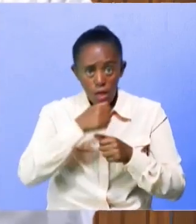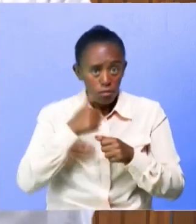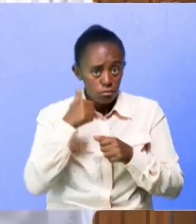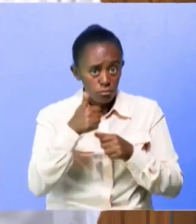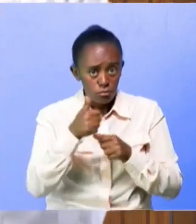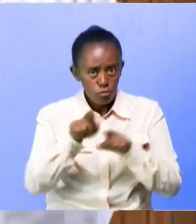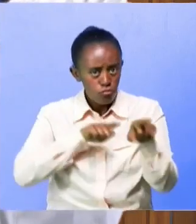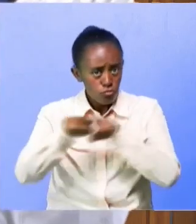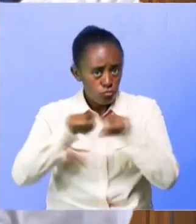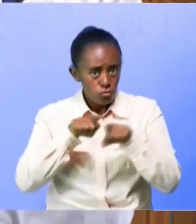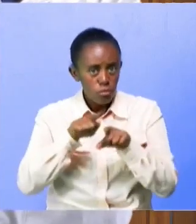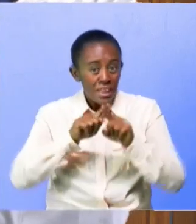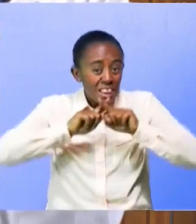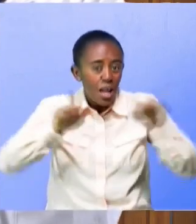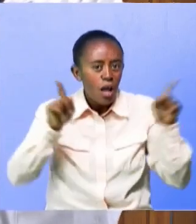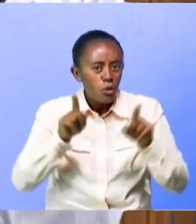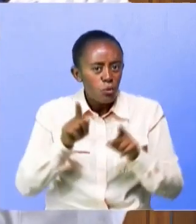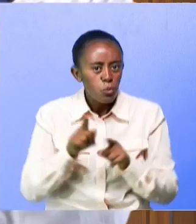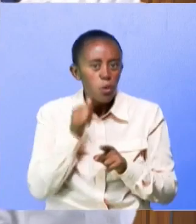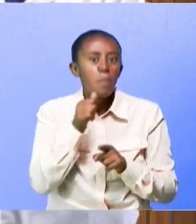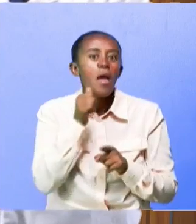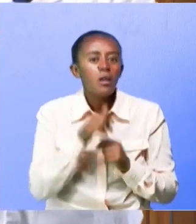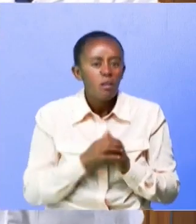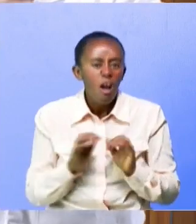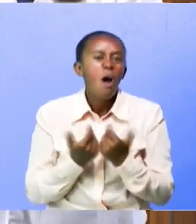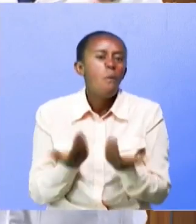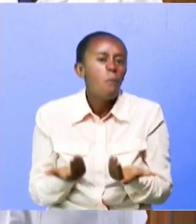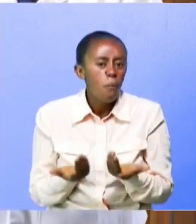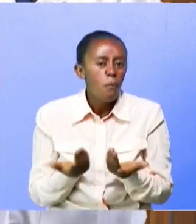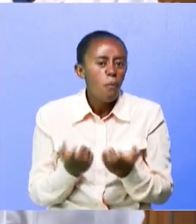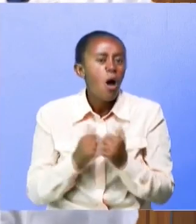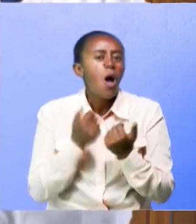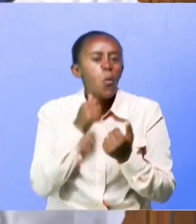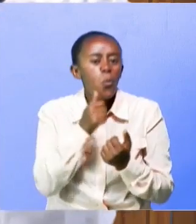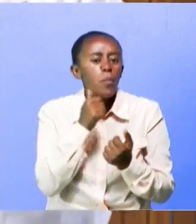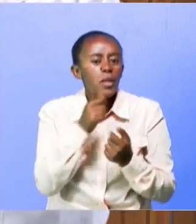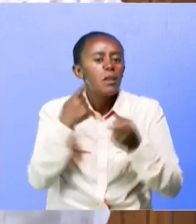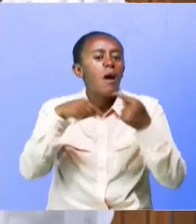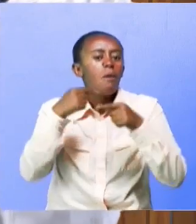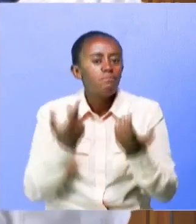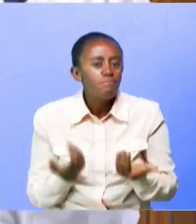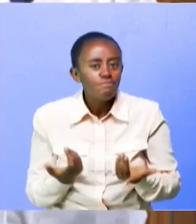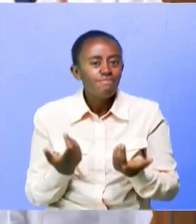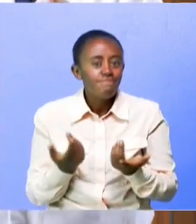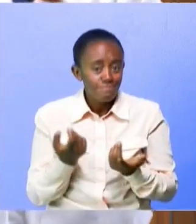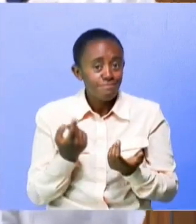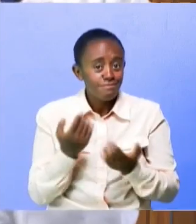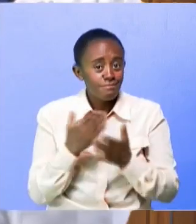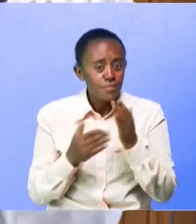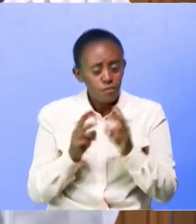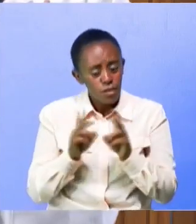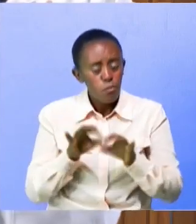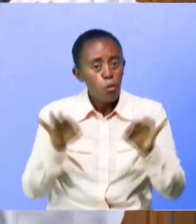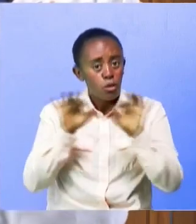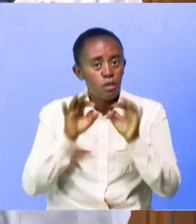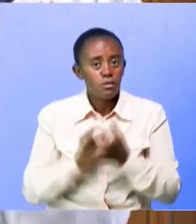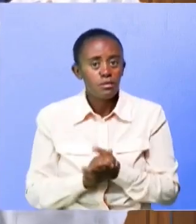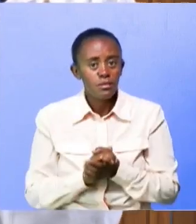Women. You remember how the women are coming to this track, this sport, you see? Very important